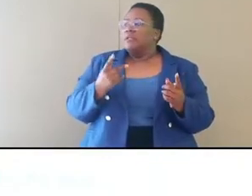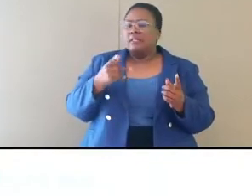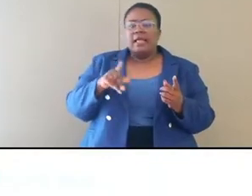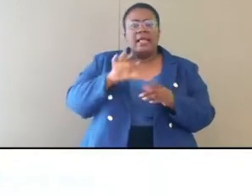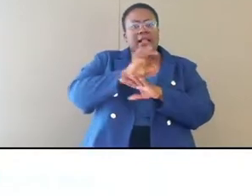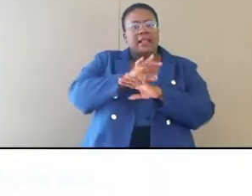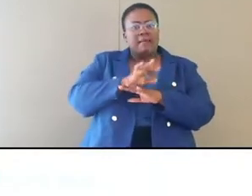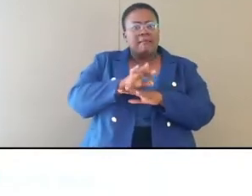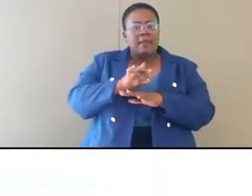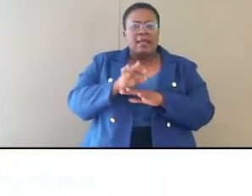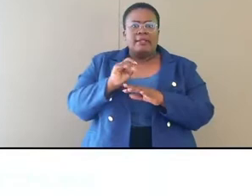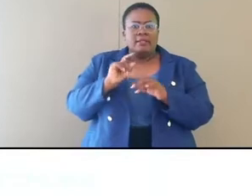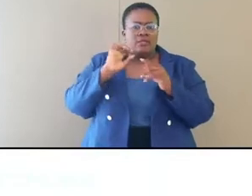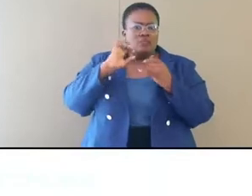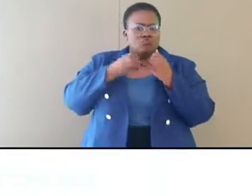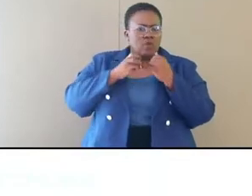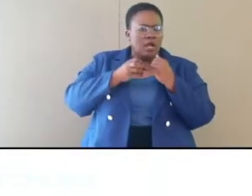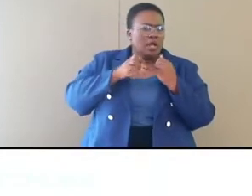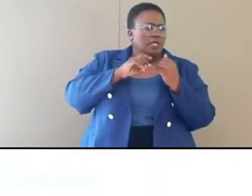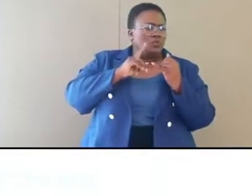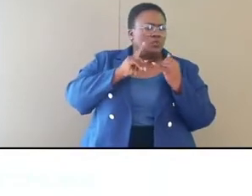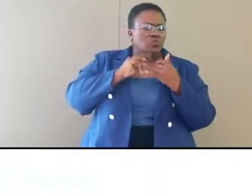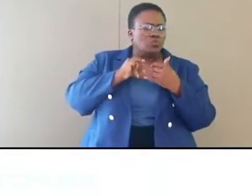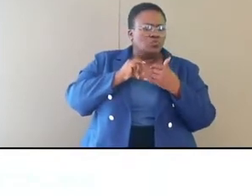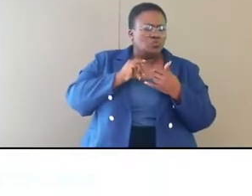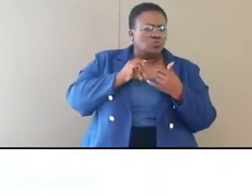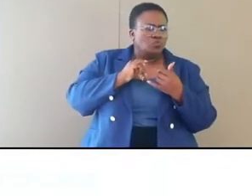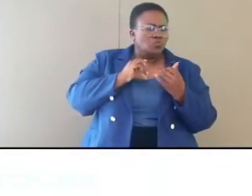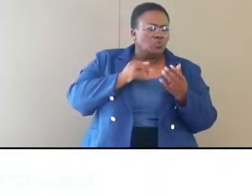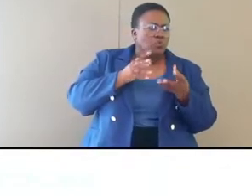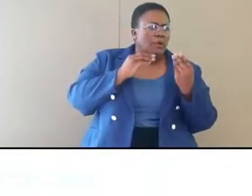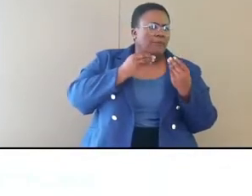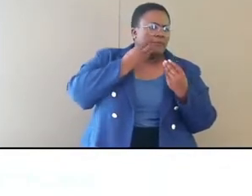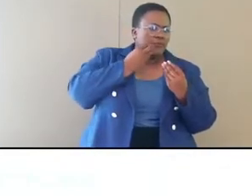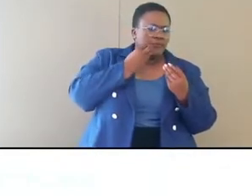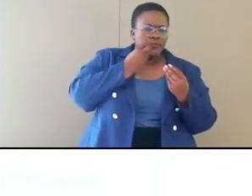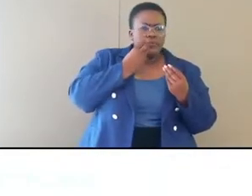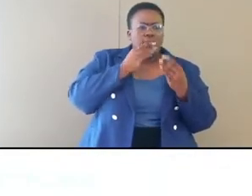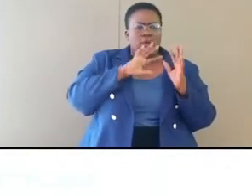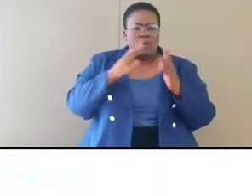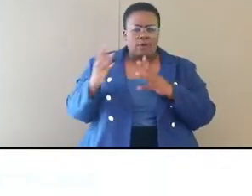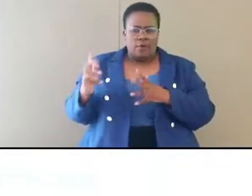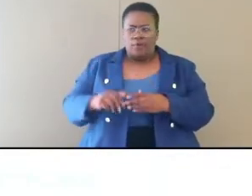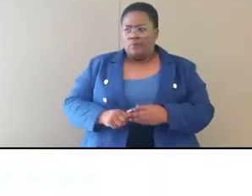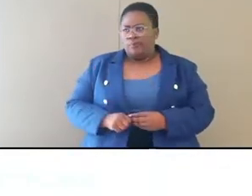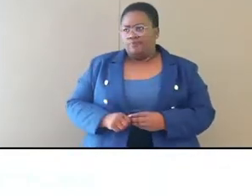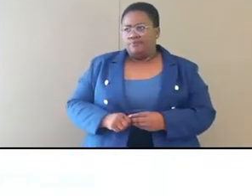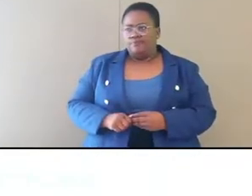and compromises, times that by hundreds, thousands, millions.